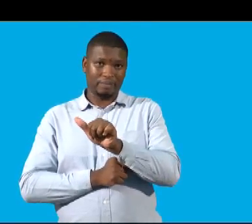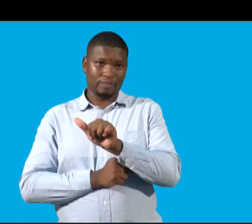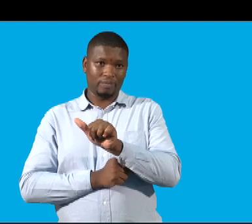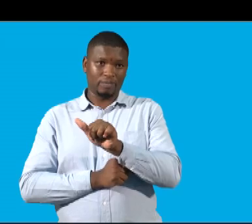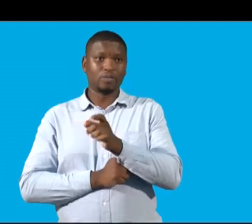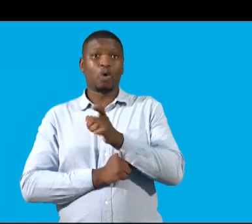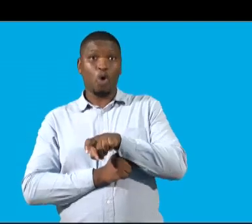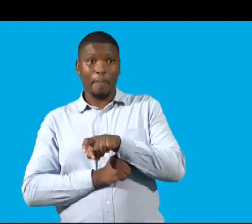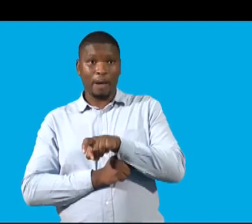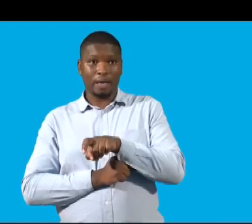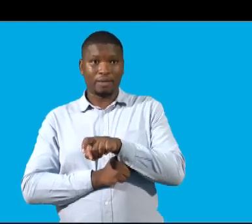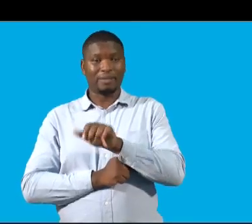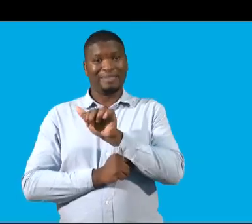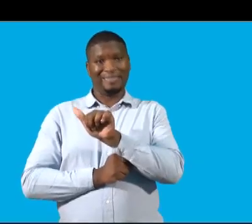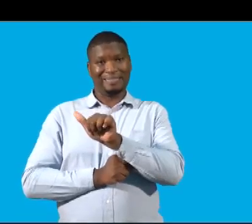4,72506,